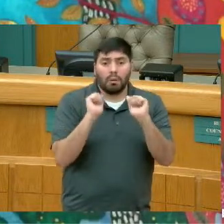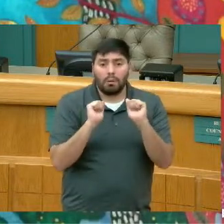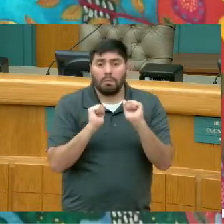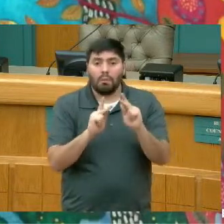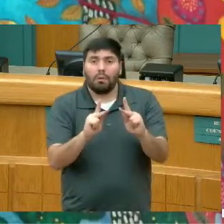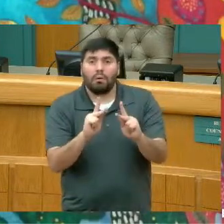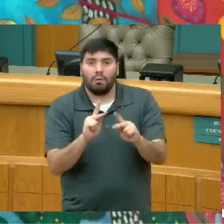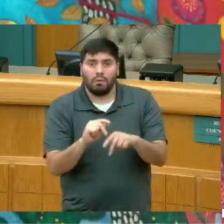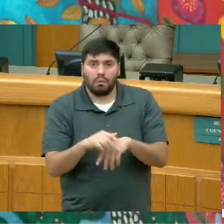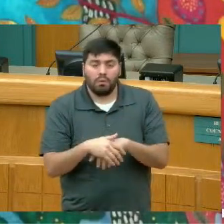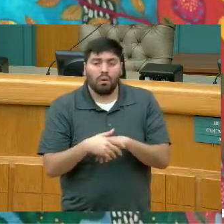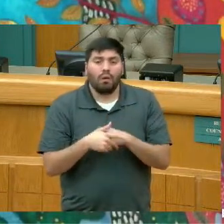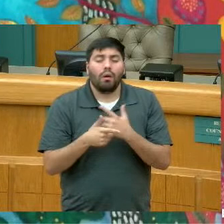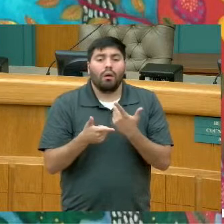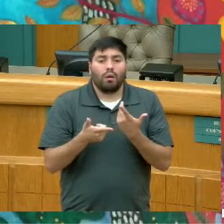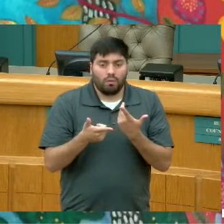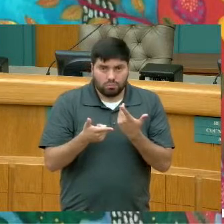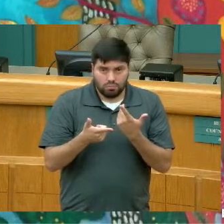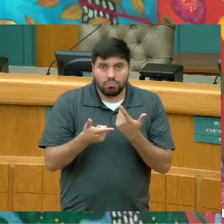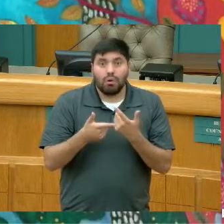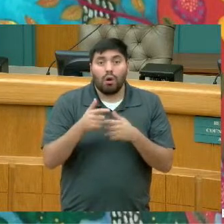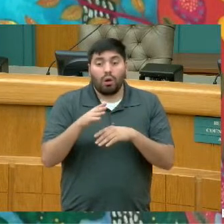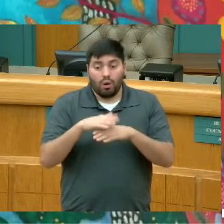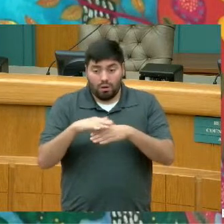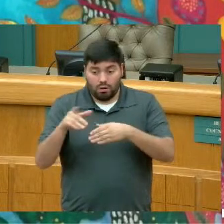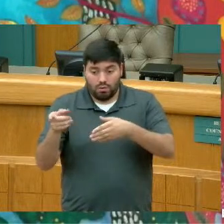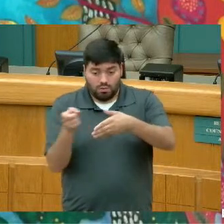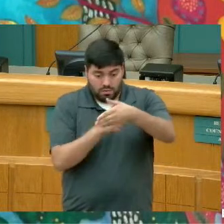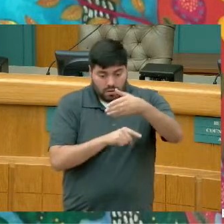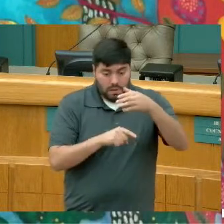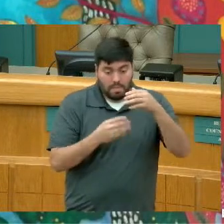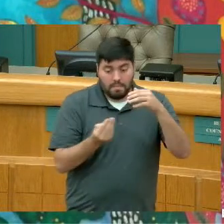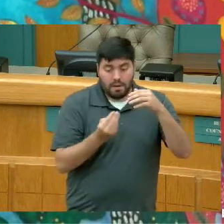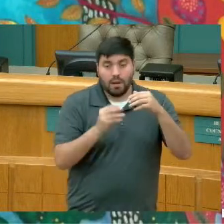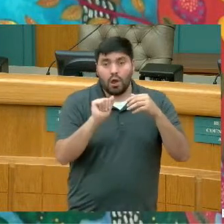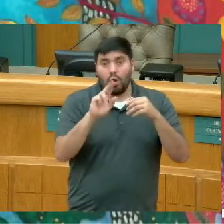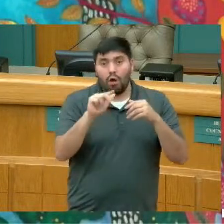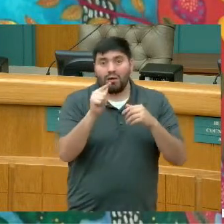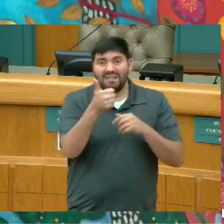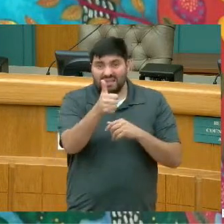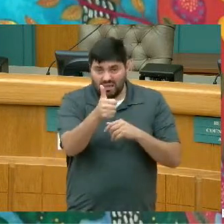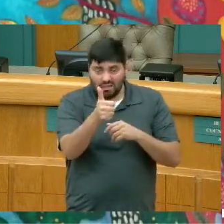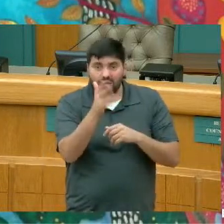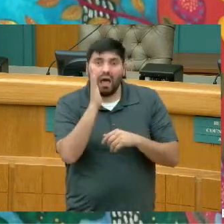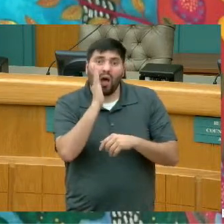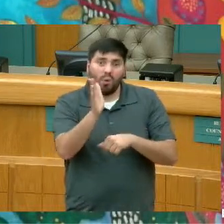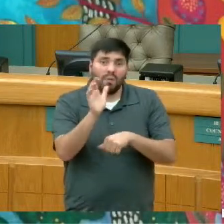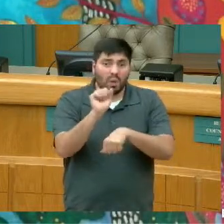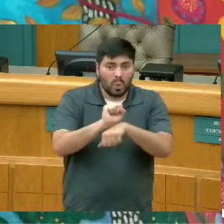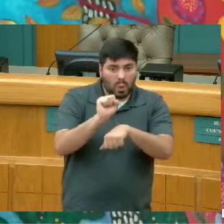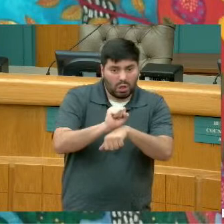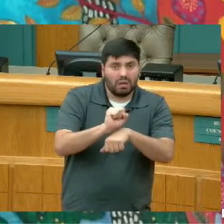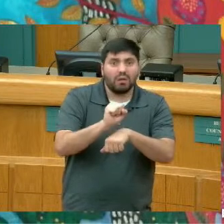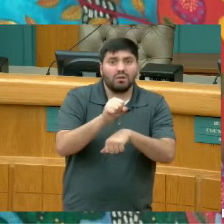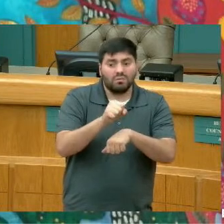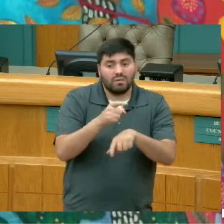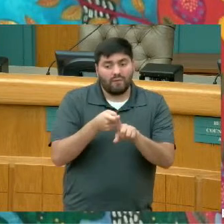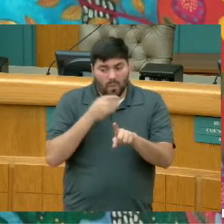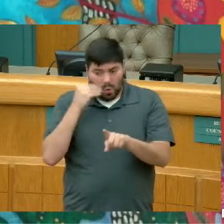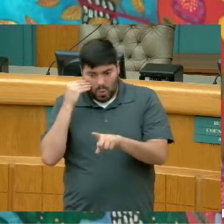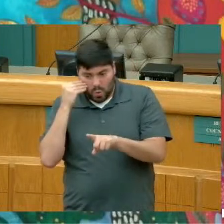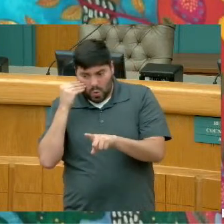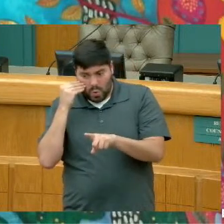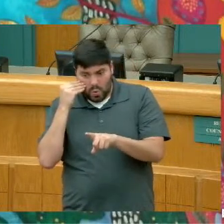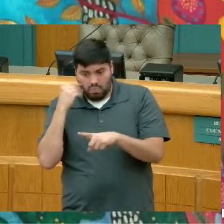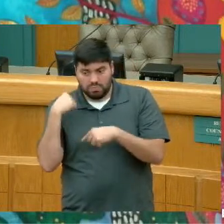back in the office at the county courthouse on Monday, August the 10th, and I'll be working from home until